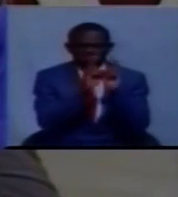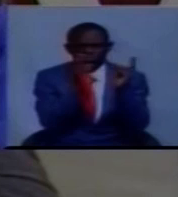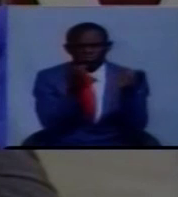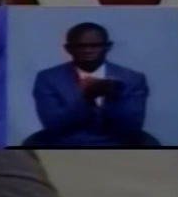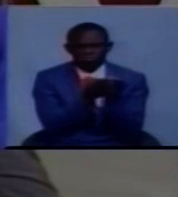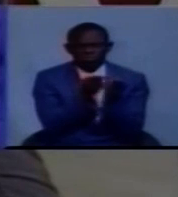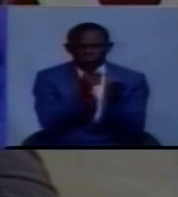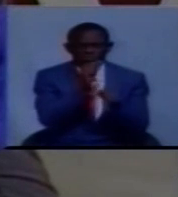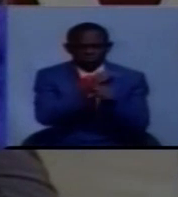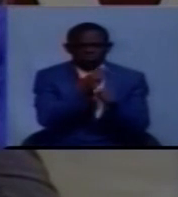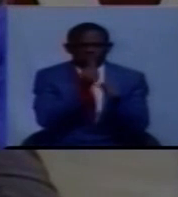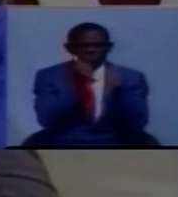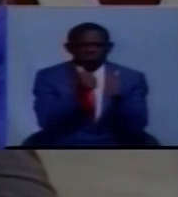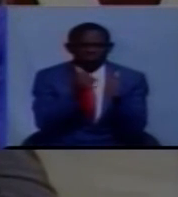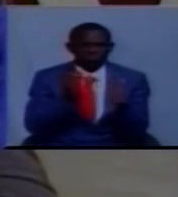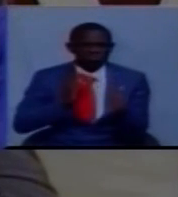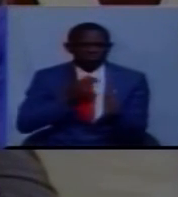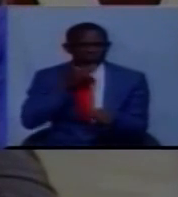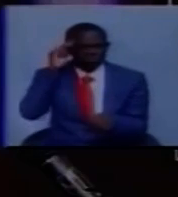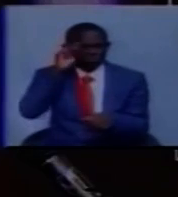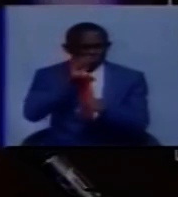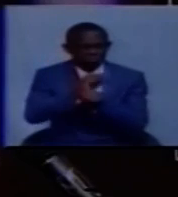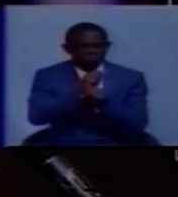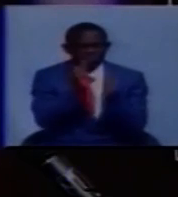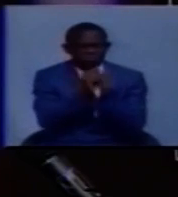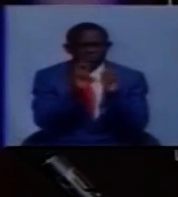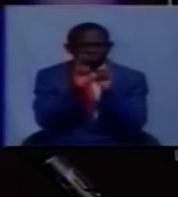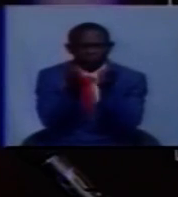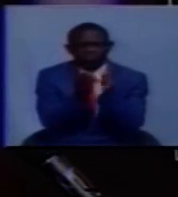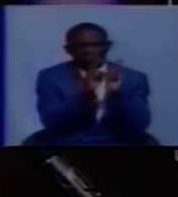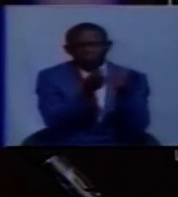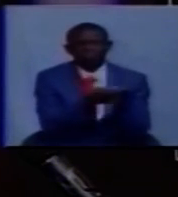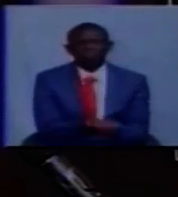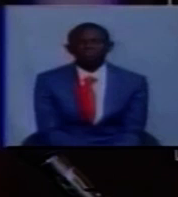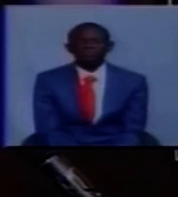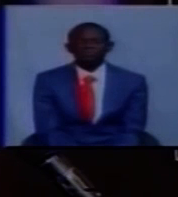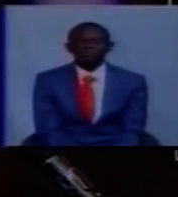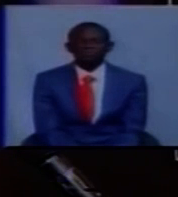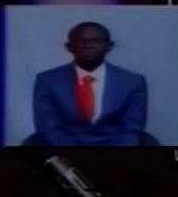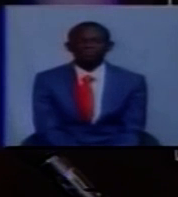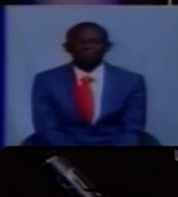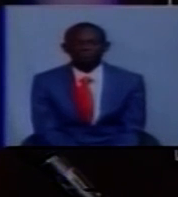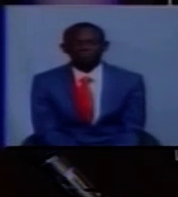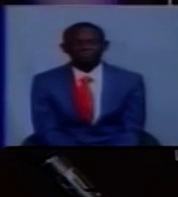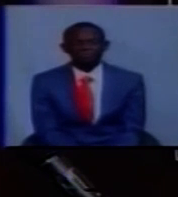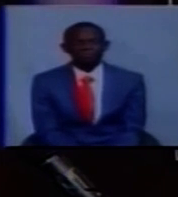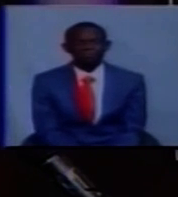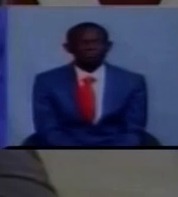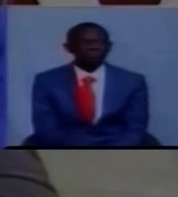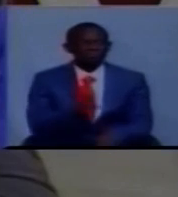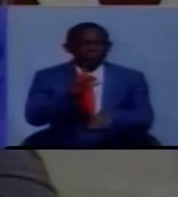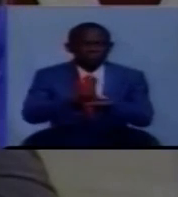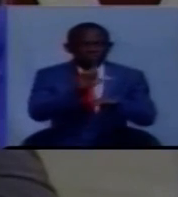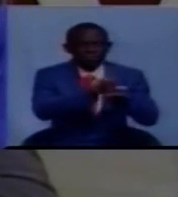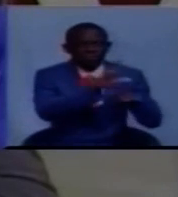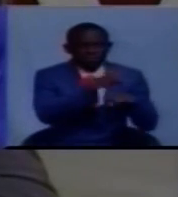is dealt with. Around the labor officers, there have been complaints of corruption from the people, that labor officers are called